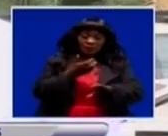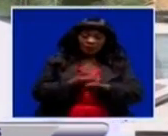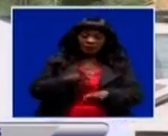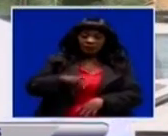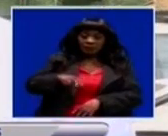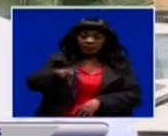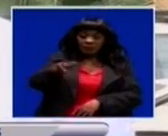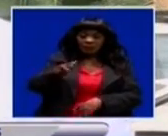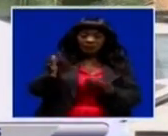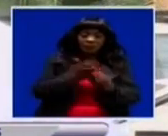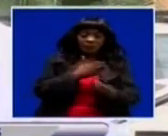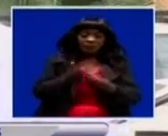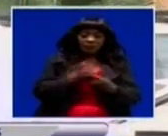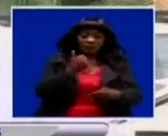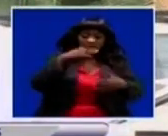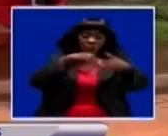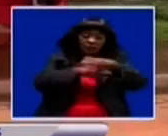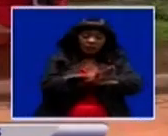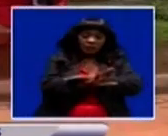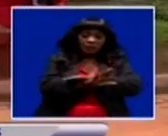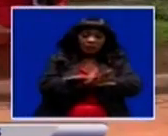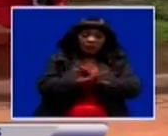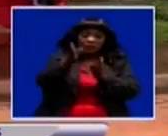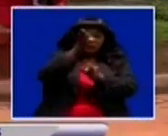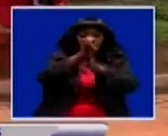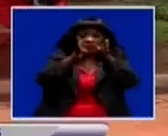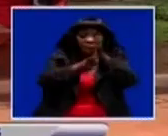easy for us to have access.